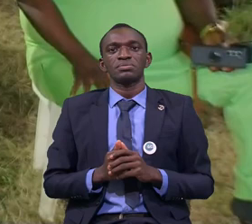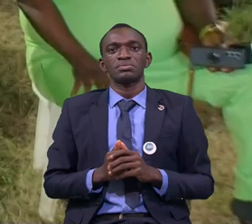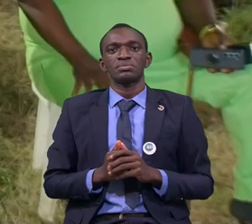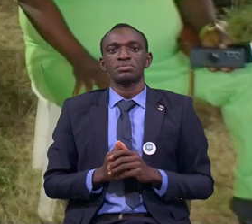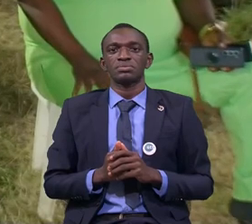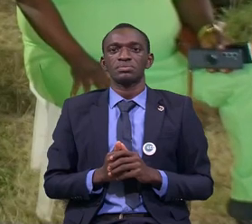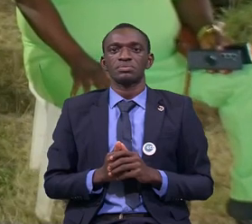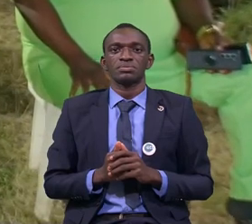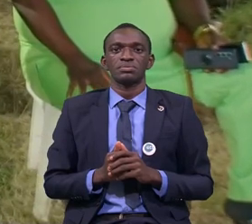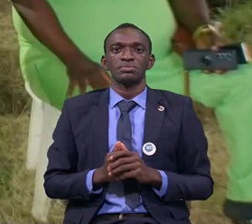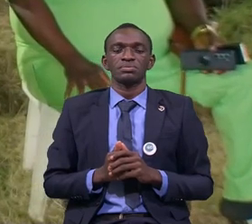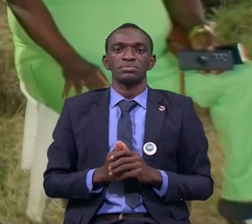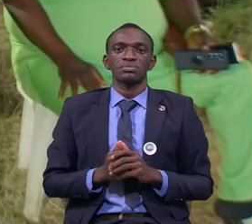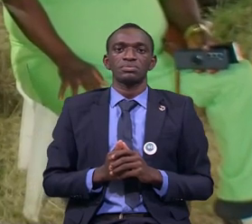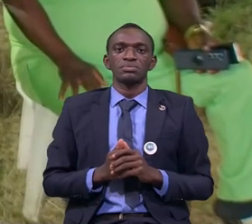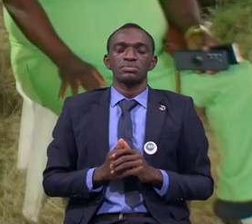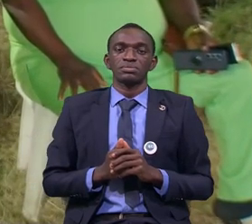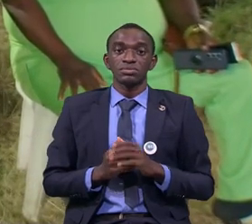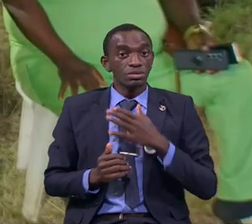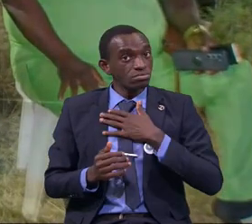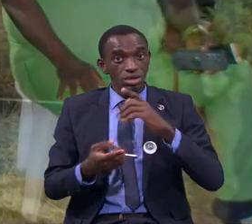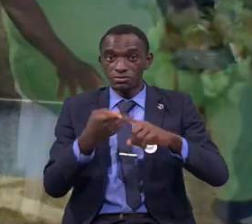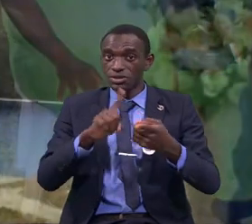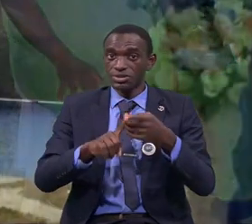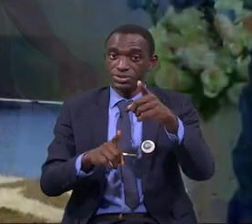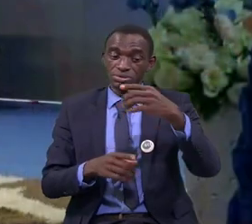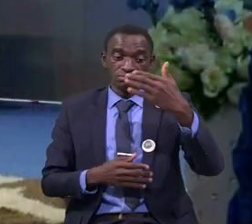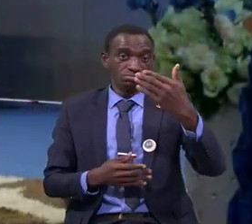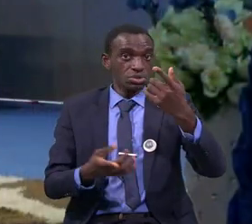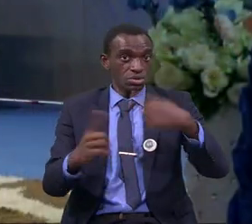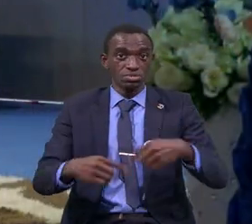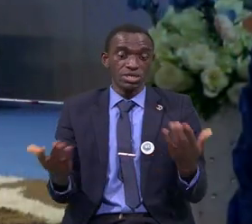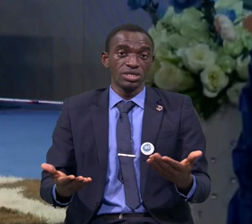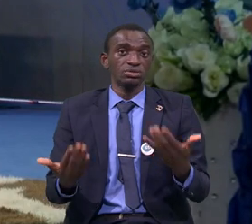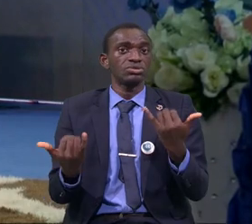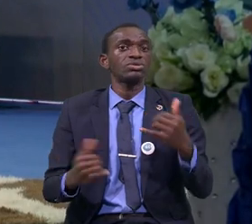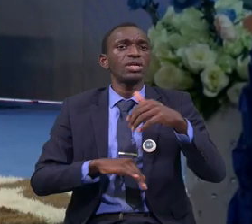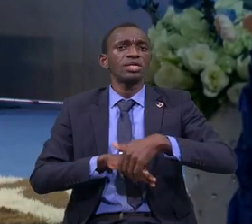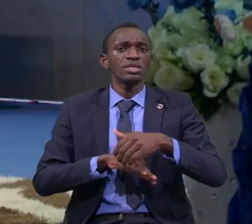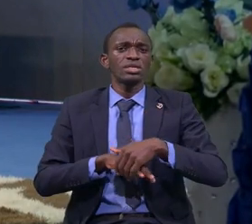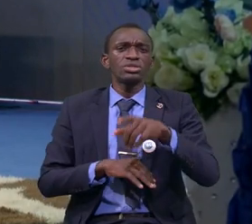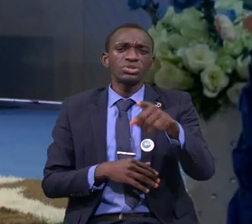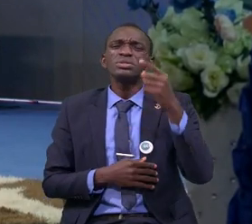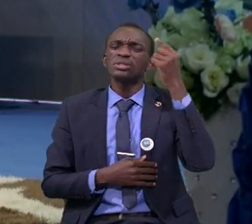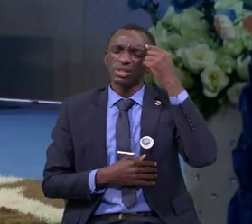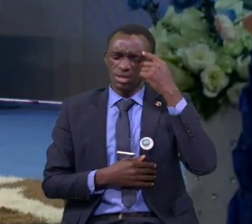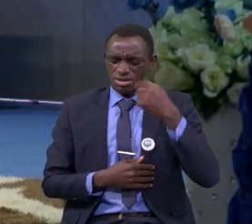undone. My friend, as you come here tonight, and you think you're